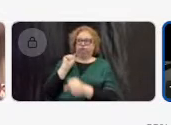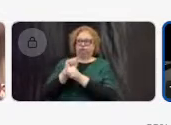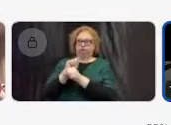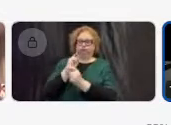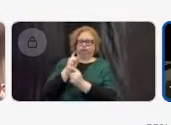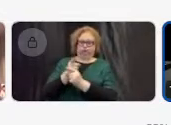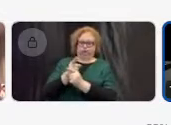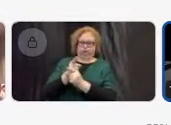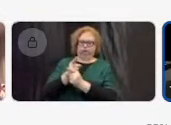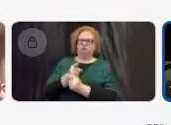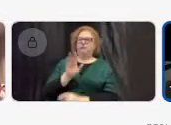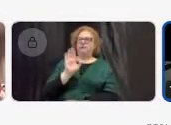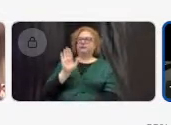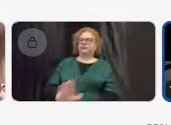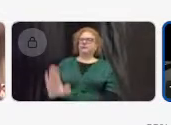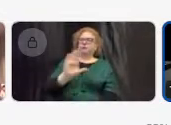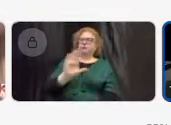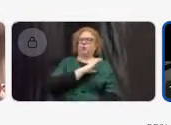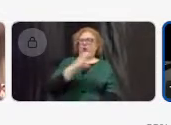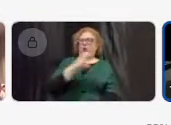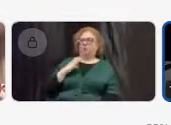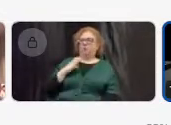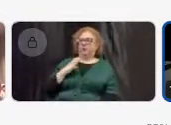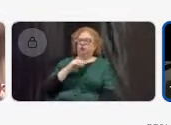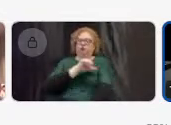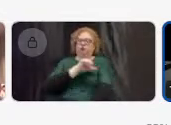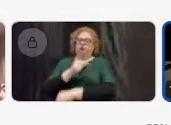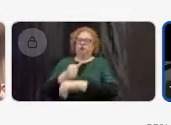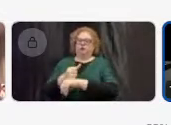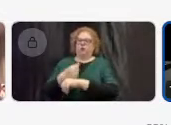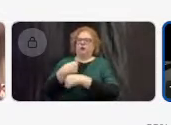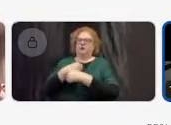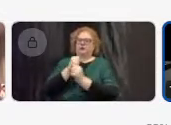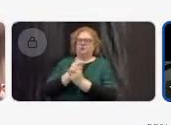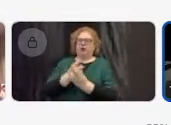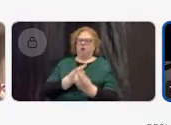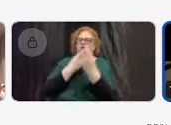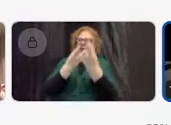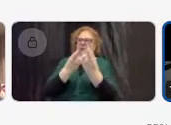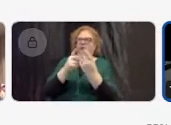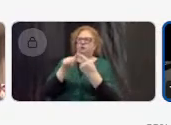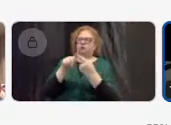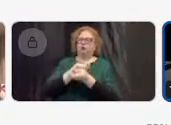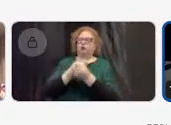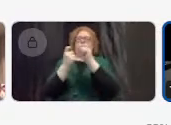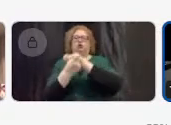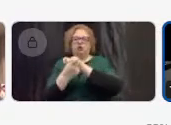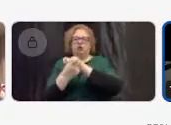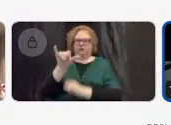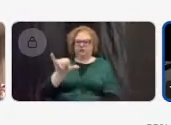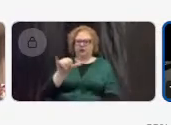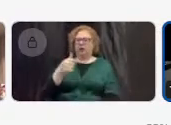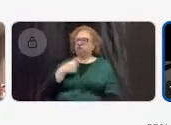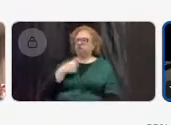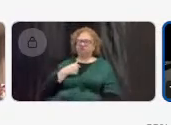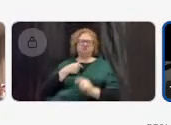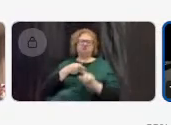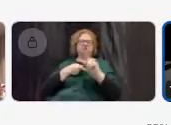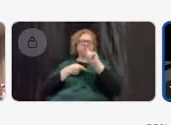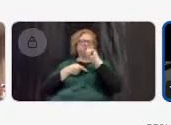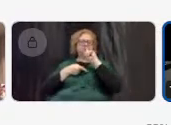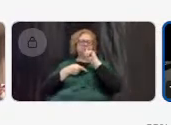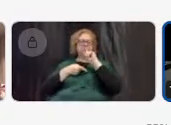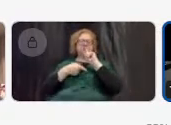this commission's authority is only to make a recommendation to change it. And I'm not saying whether it's a good idea or a bad idea.